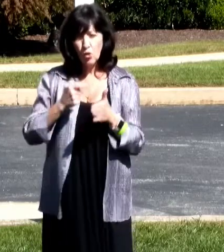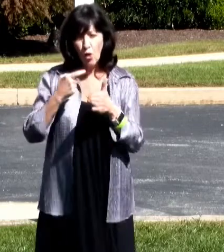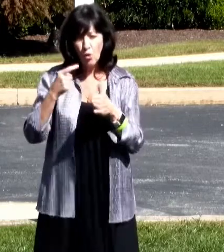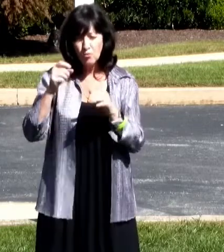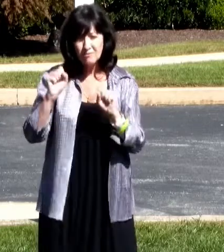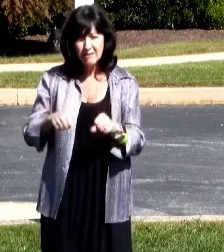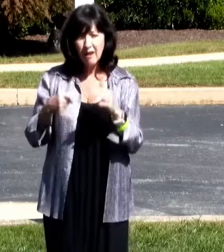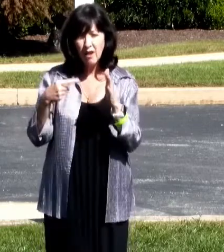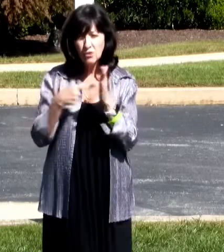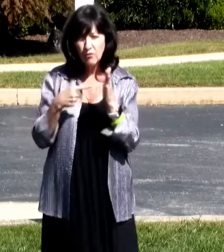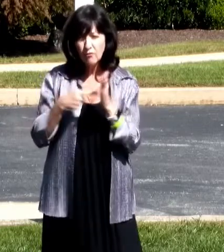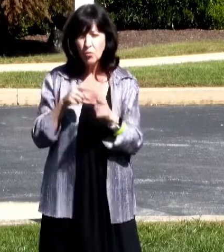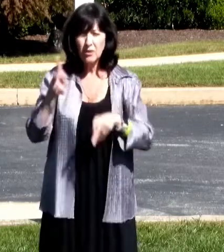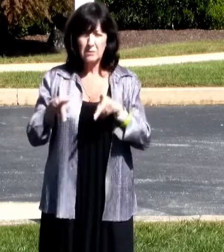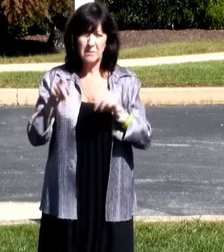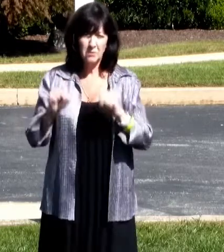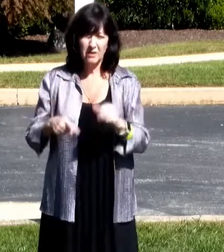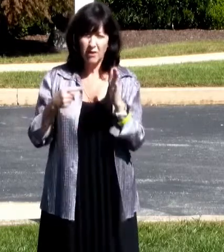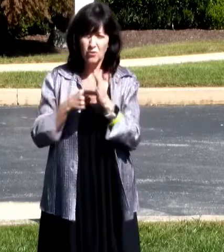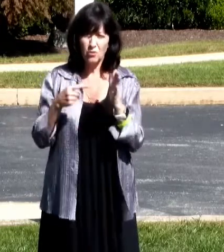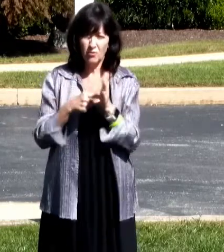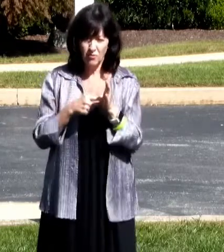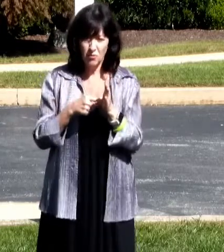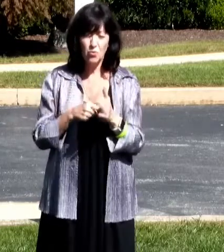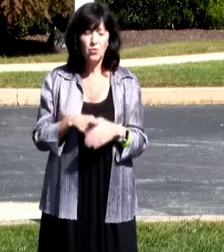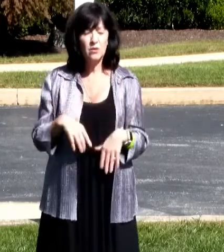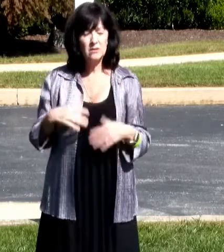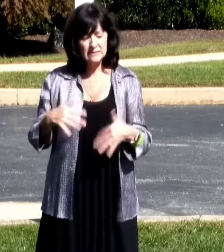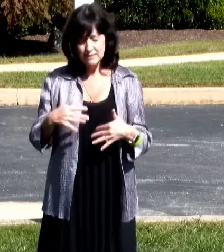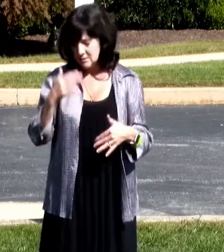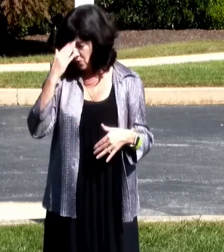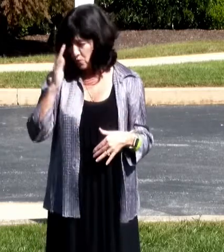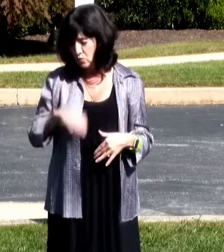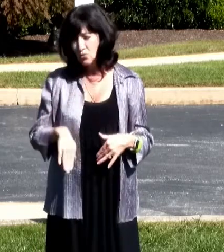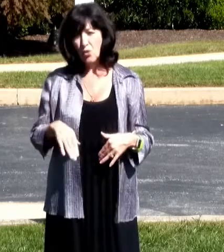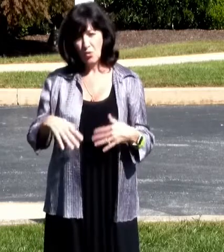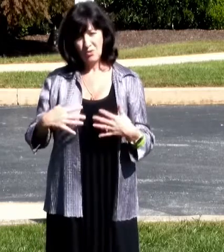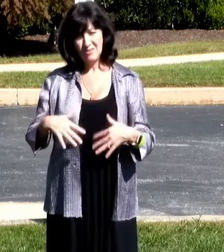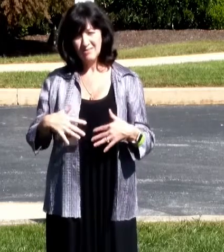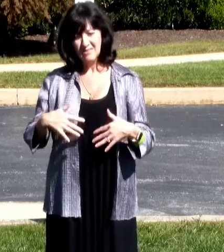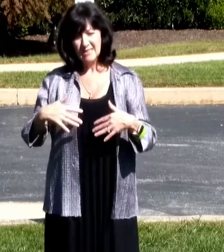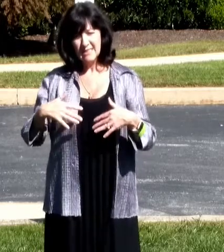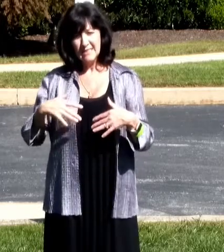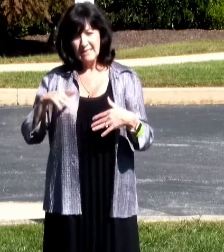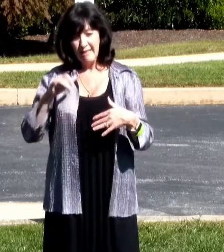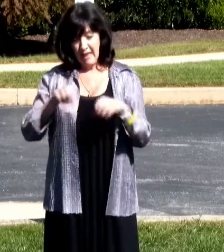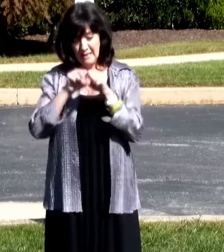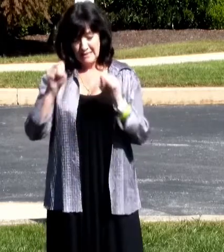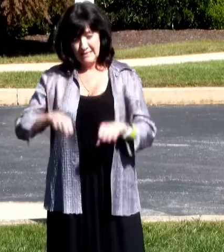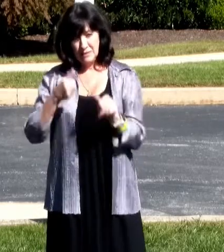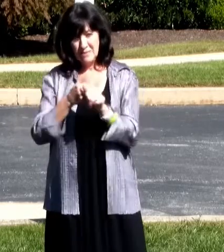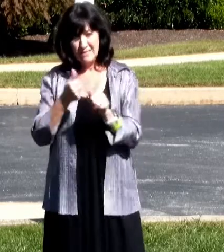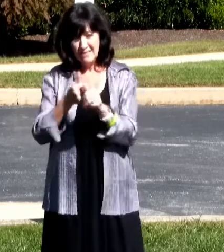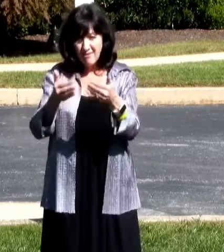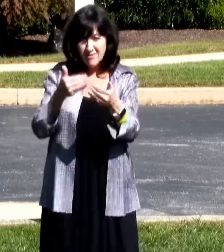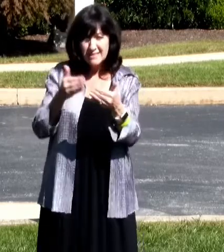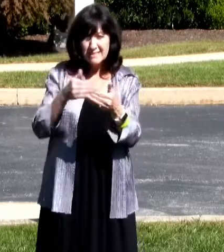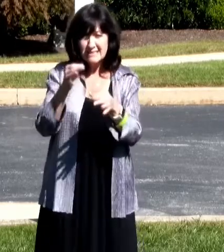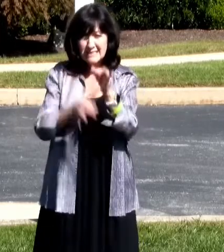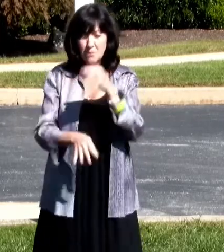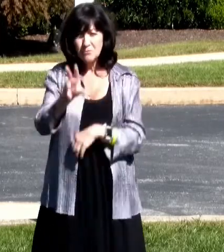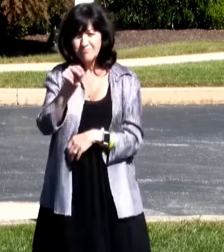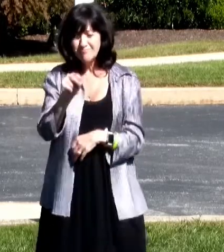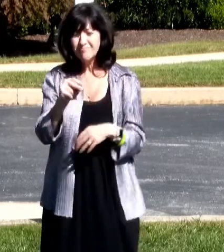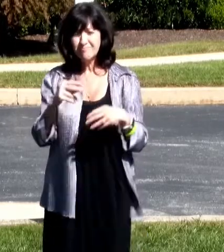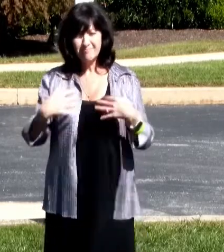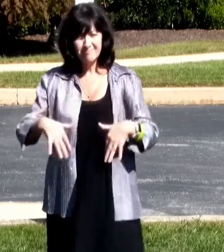there's also a moral obligation, I believe. It's a very complicated system. Governor Carney referenced that. I myself, and frankly many people here I'm sure, but I'll